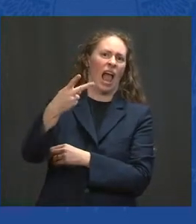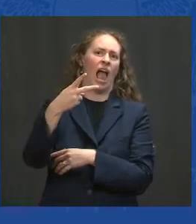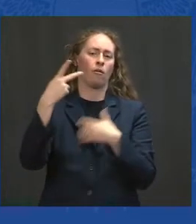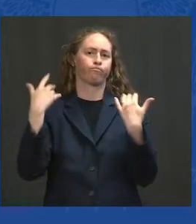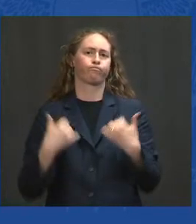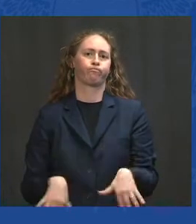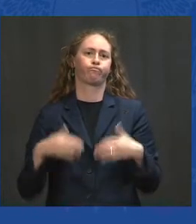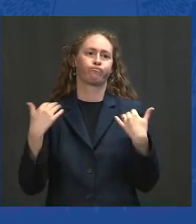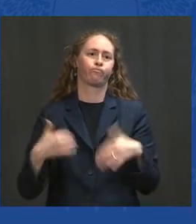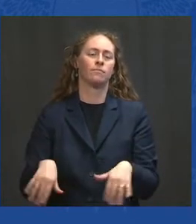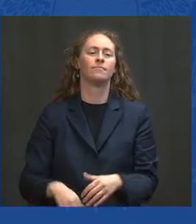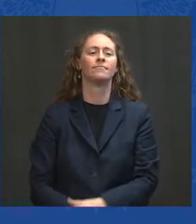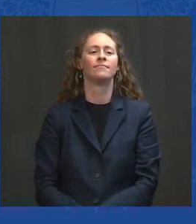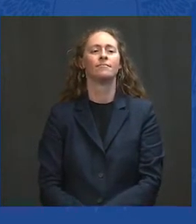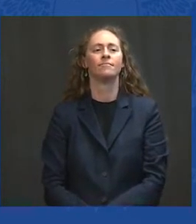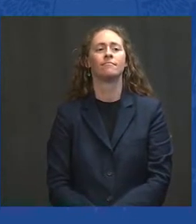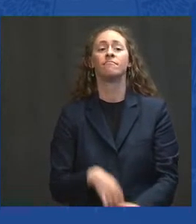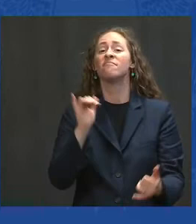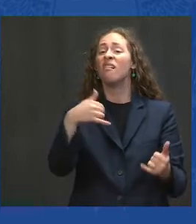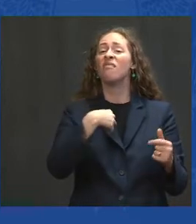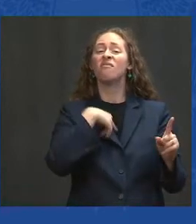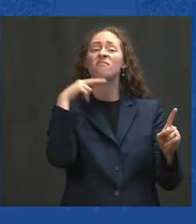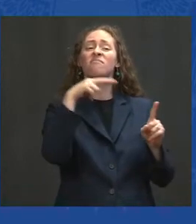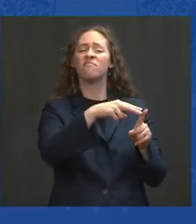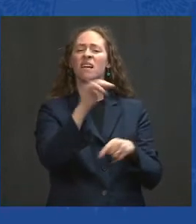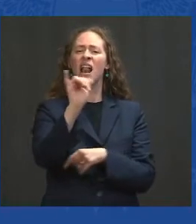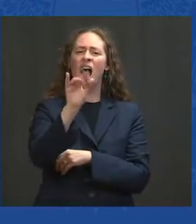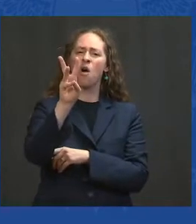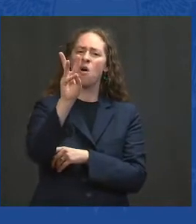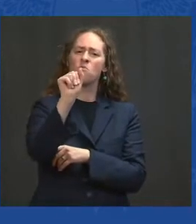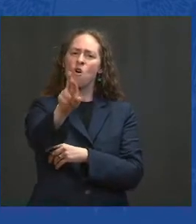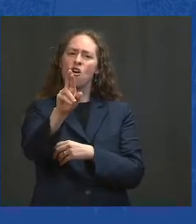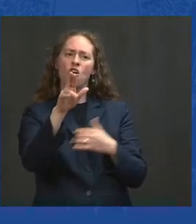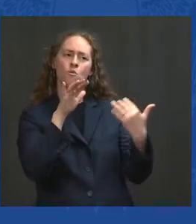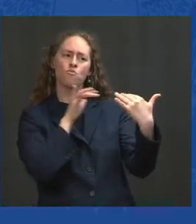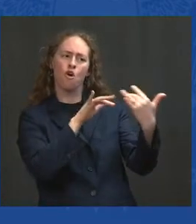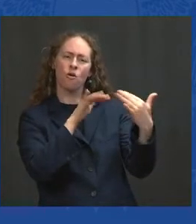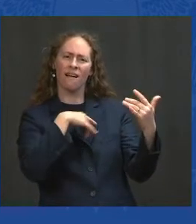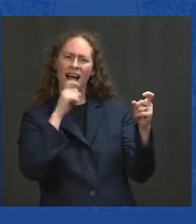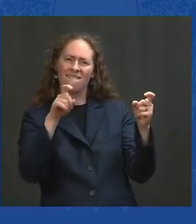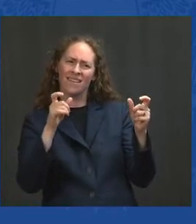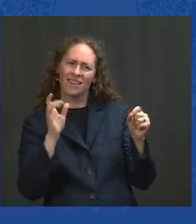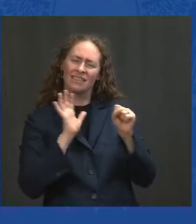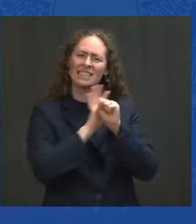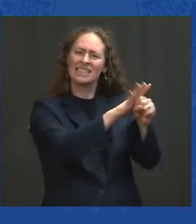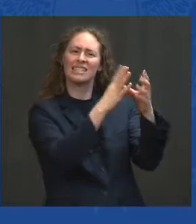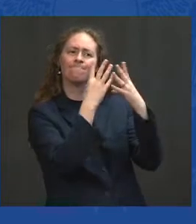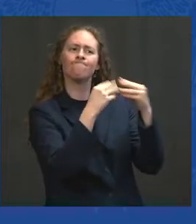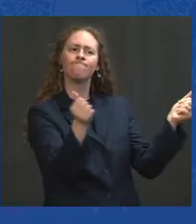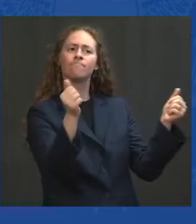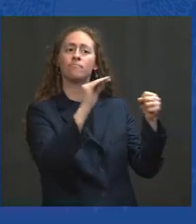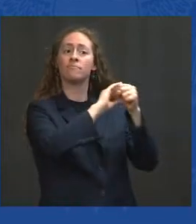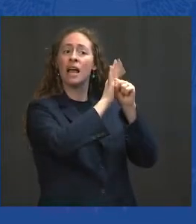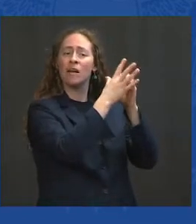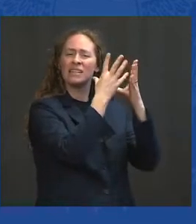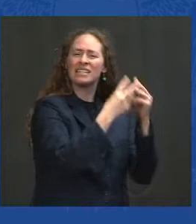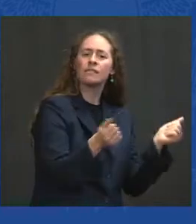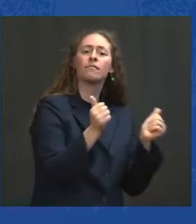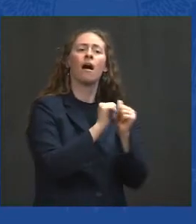I called our wartime effort to vaccinate Americans against COVID-19, to mobilize the whole country. We're